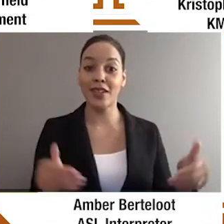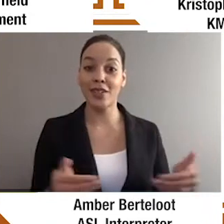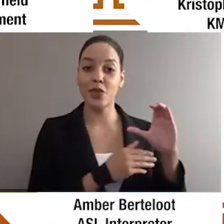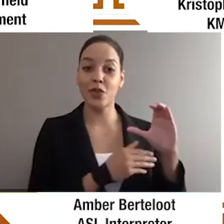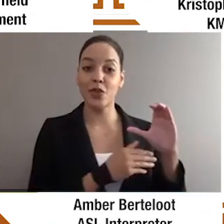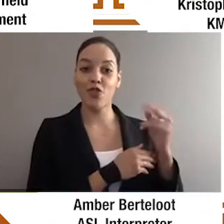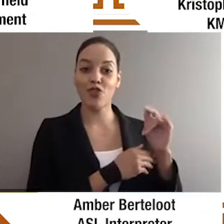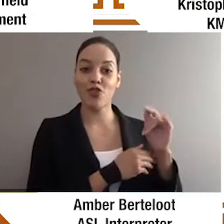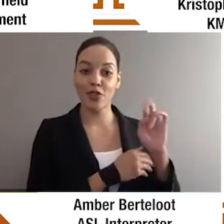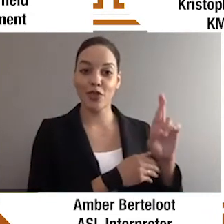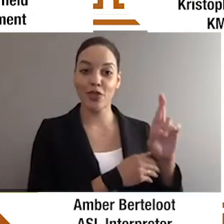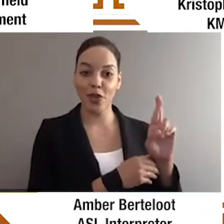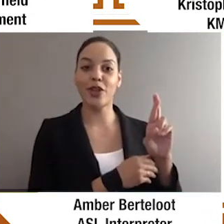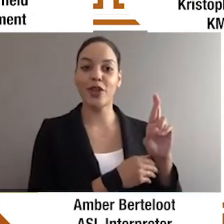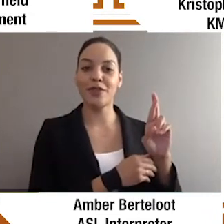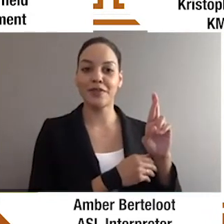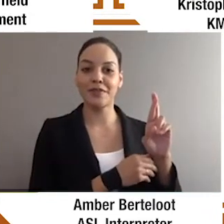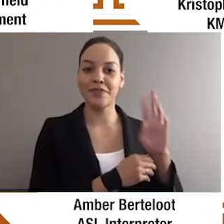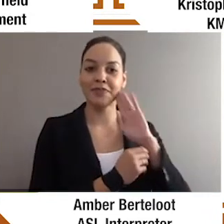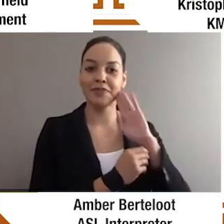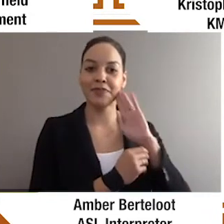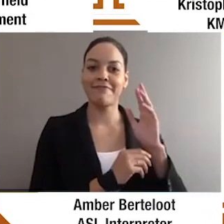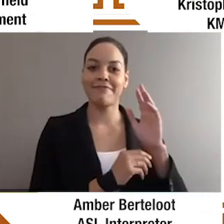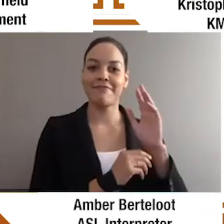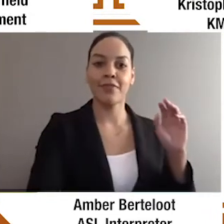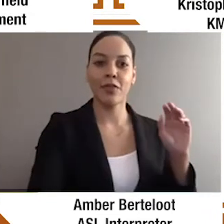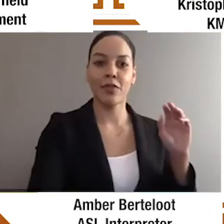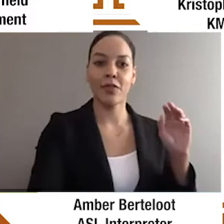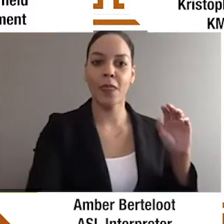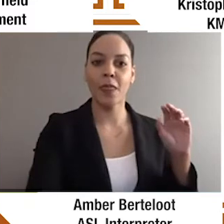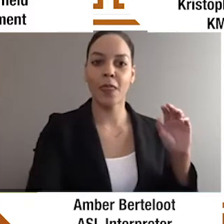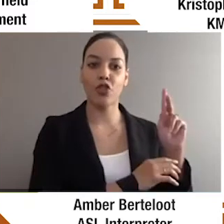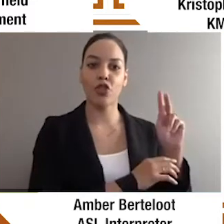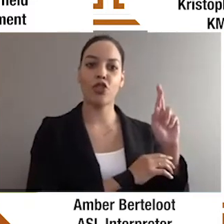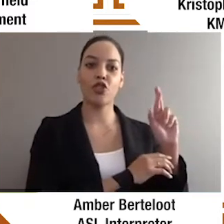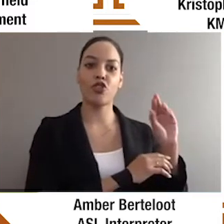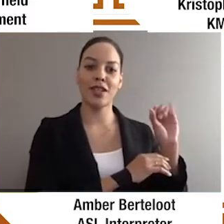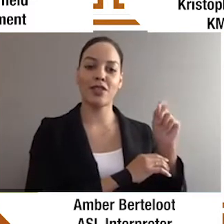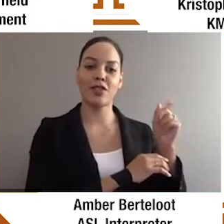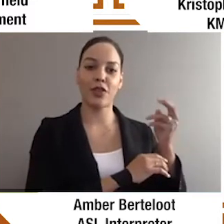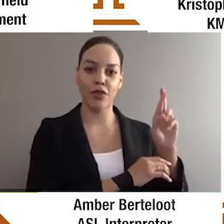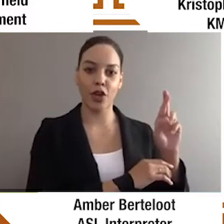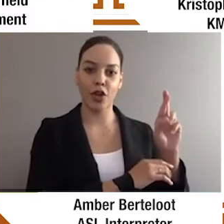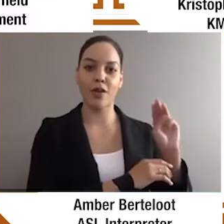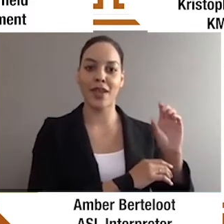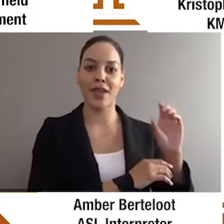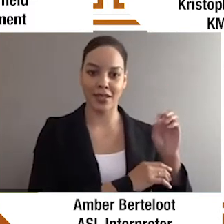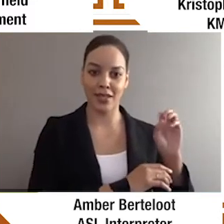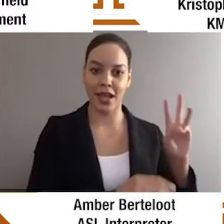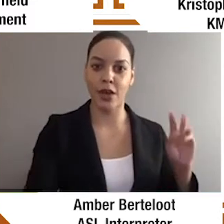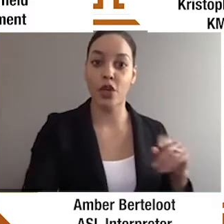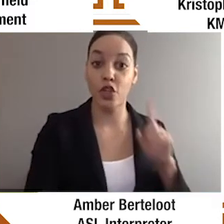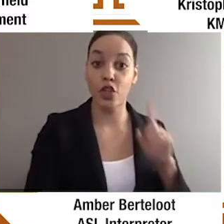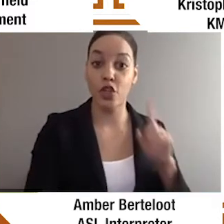little bit more about Kristopher McDowell. You should see, if you are in the room, you should see that chat coming